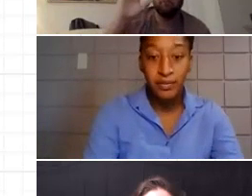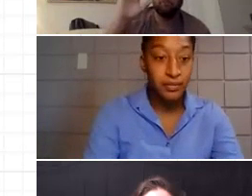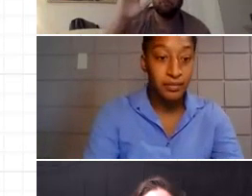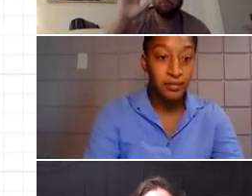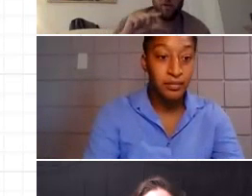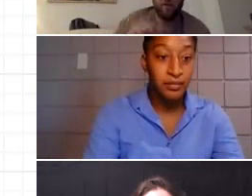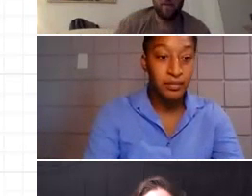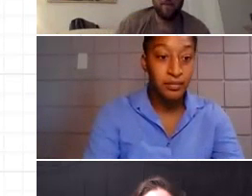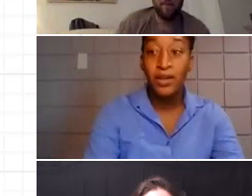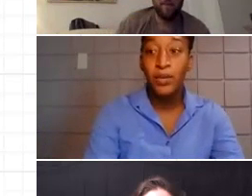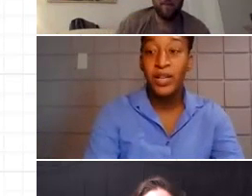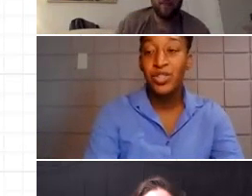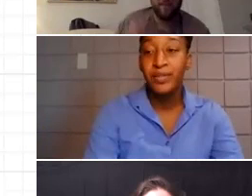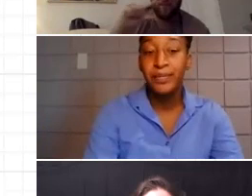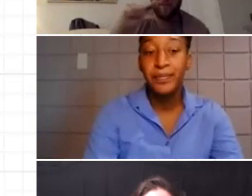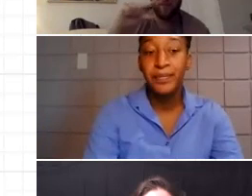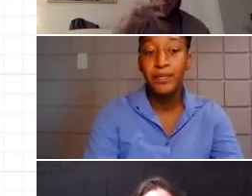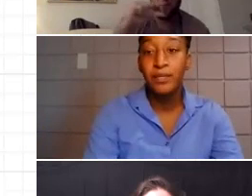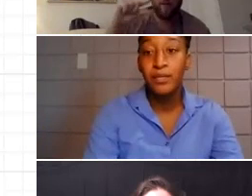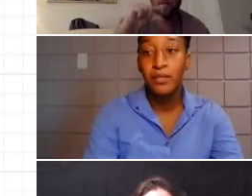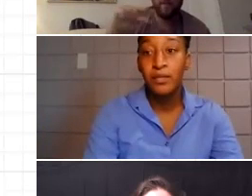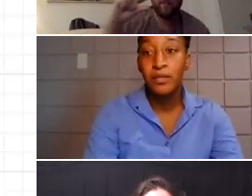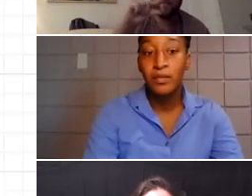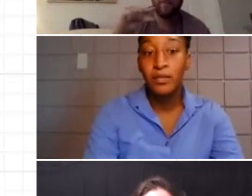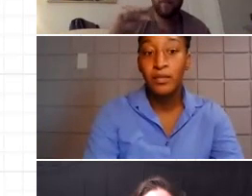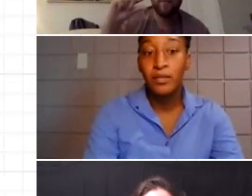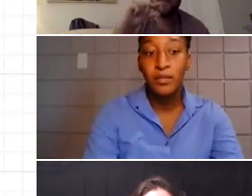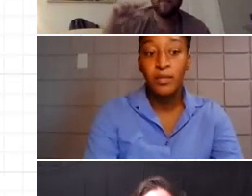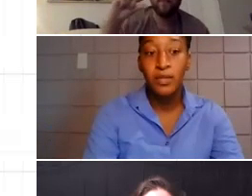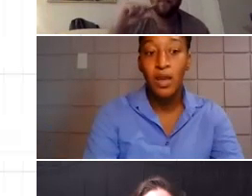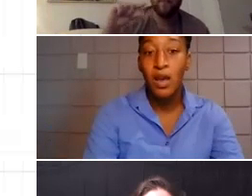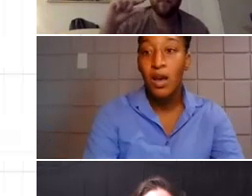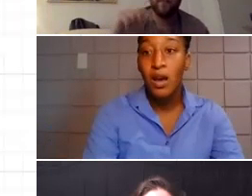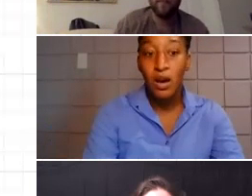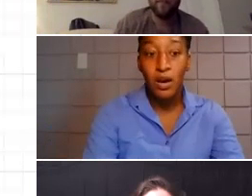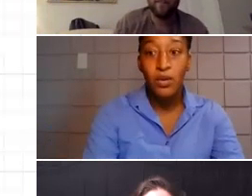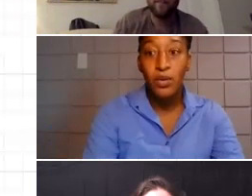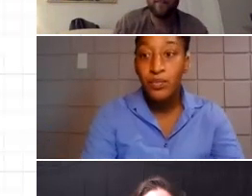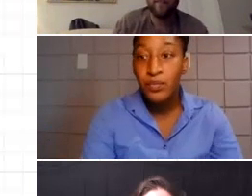Okay, so we're dealing. I have a question. Yes, go right ahead.